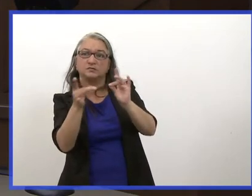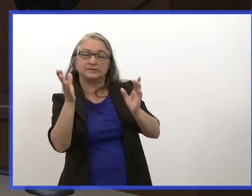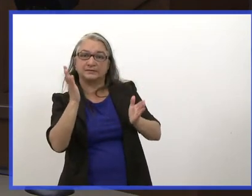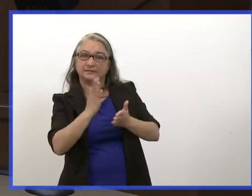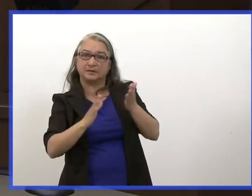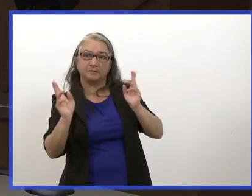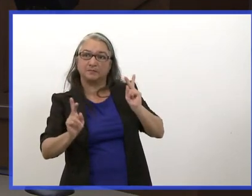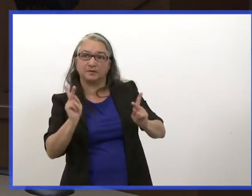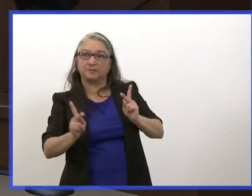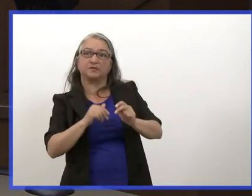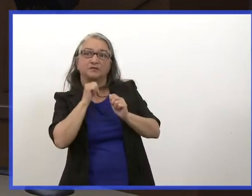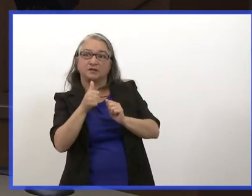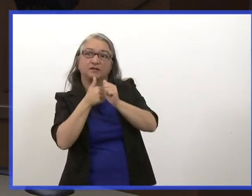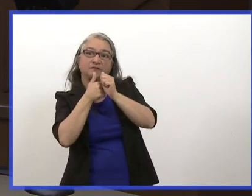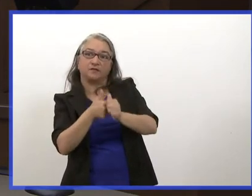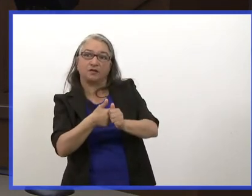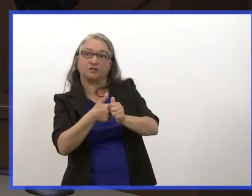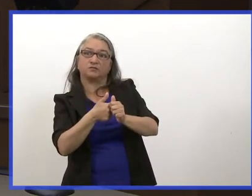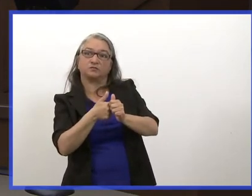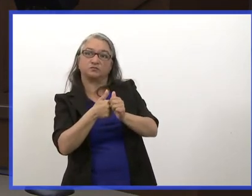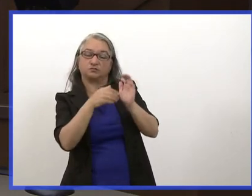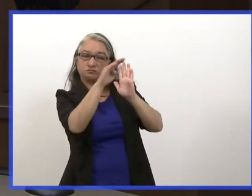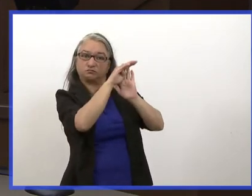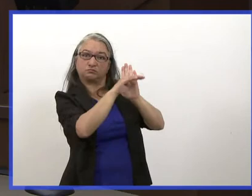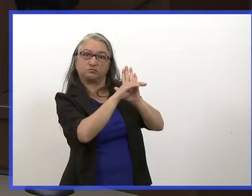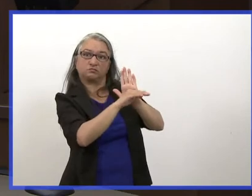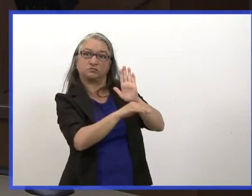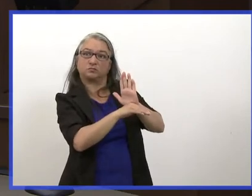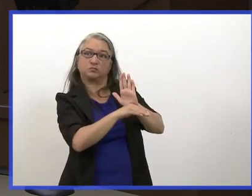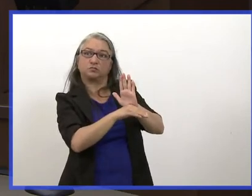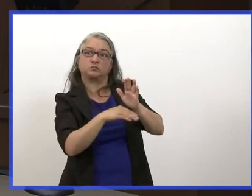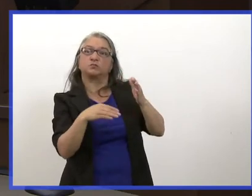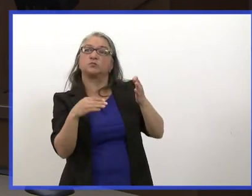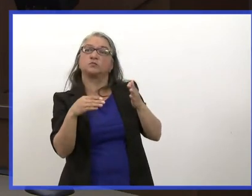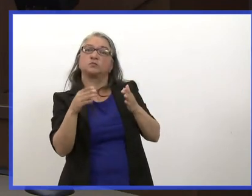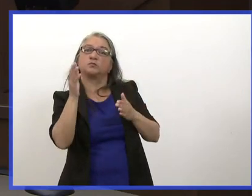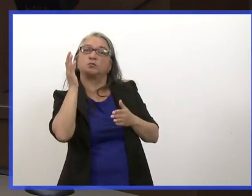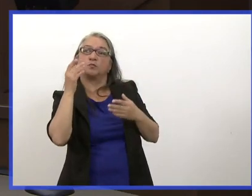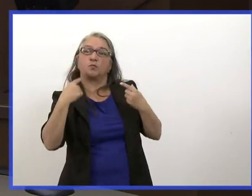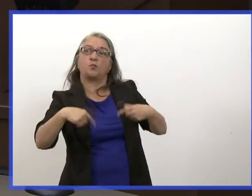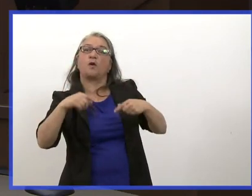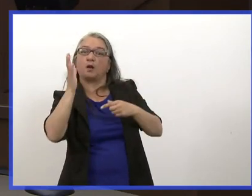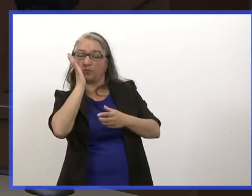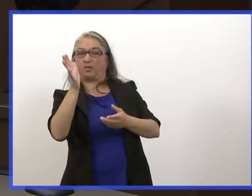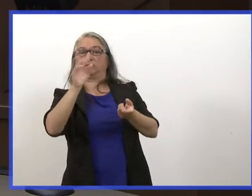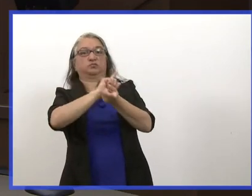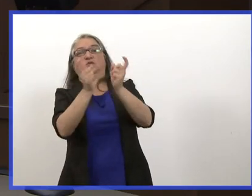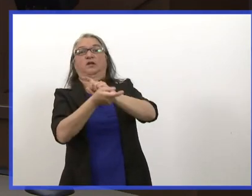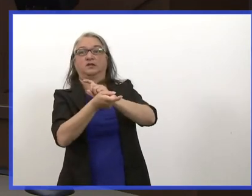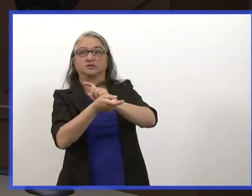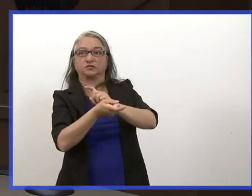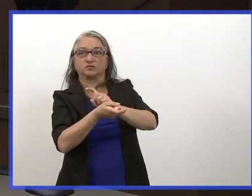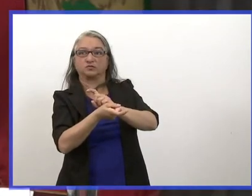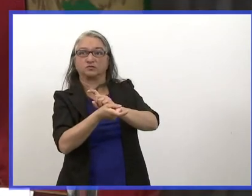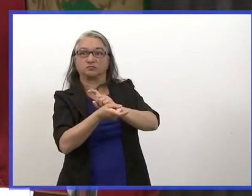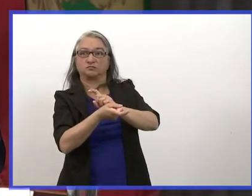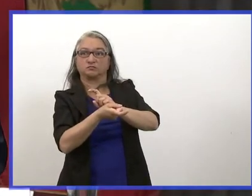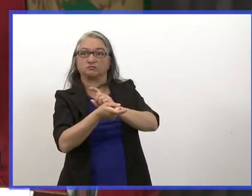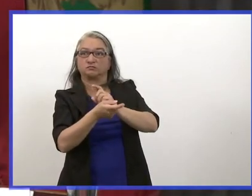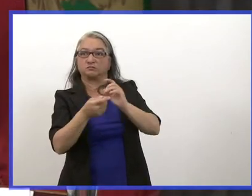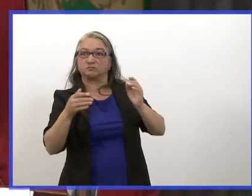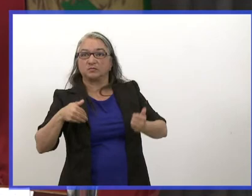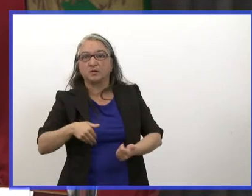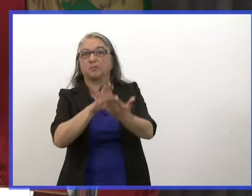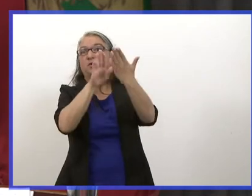the strategy here? When do we go from asking people nicely to stay home to making people stay home? Well, the instant that